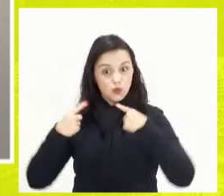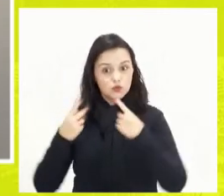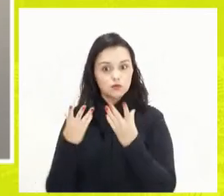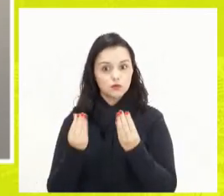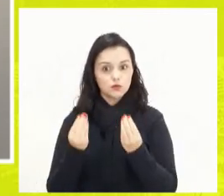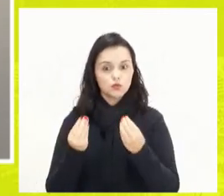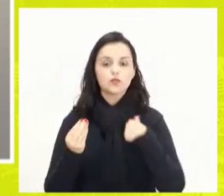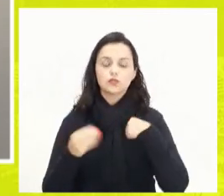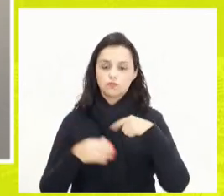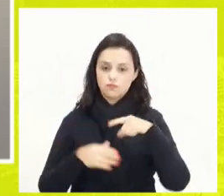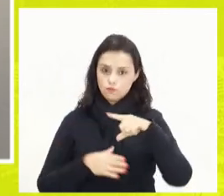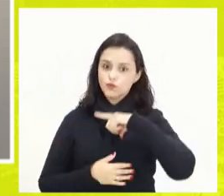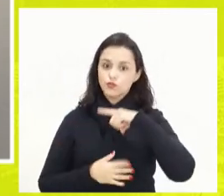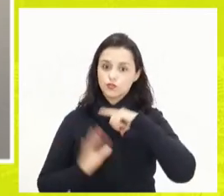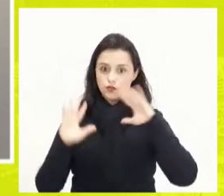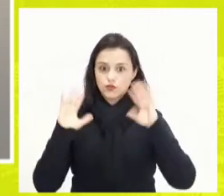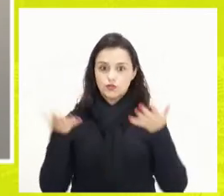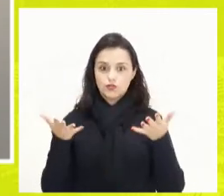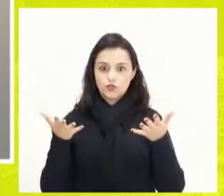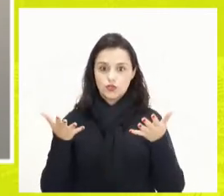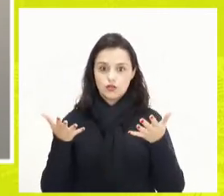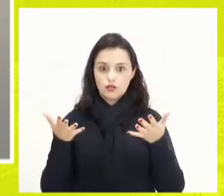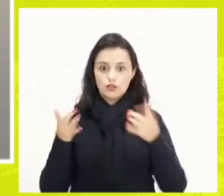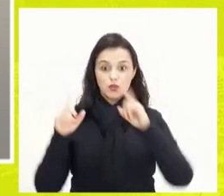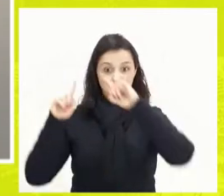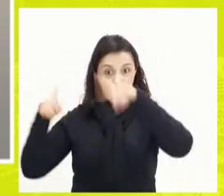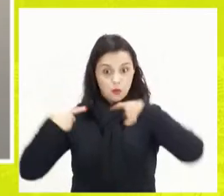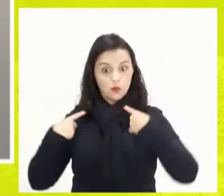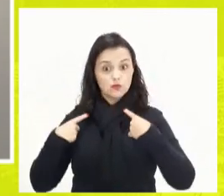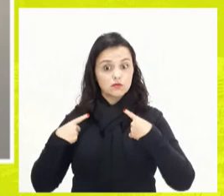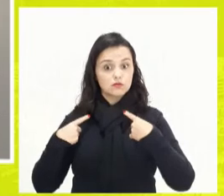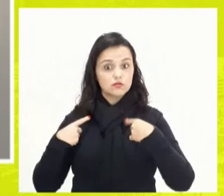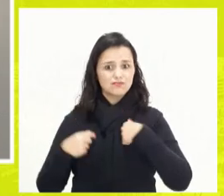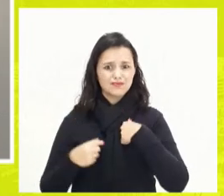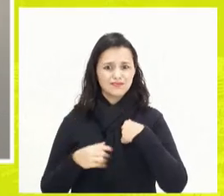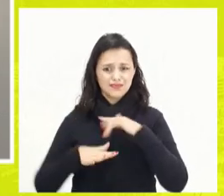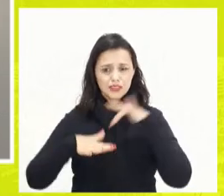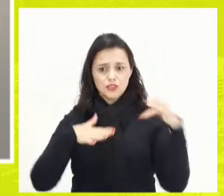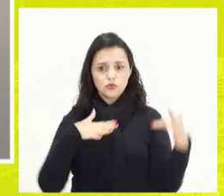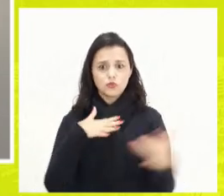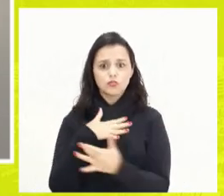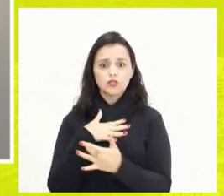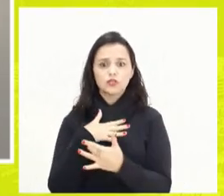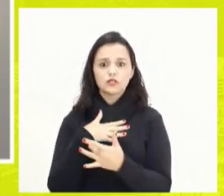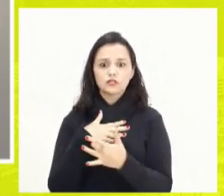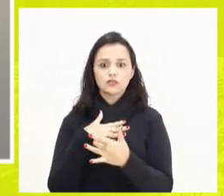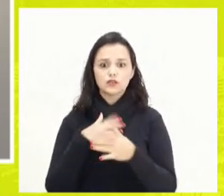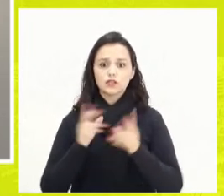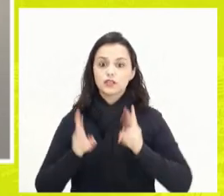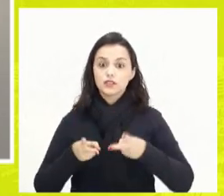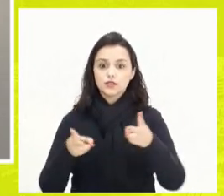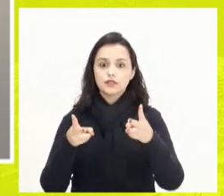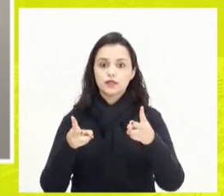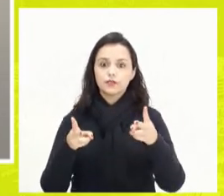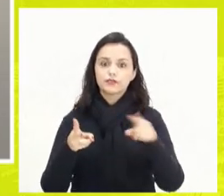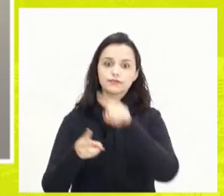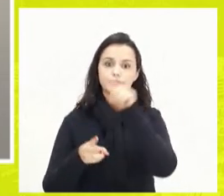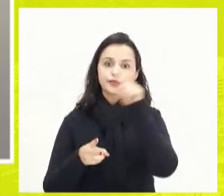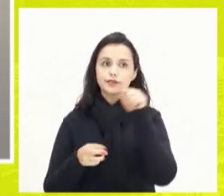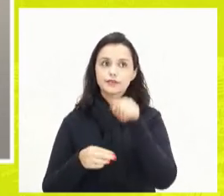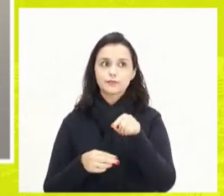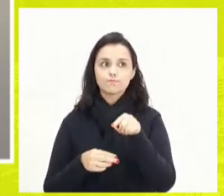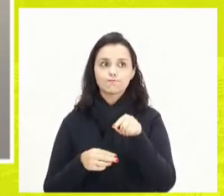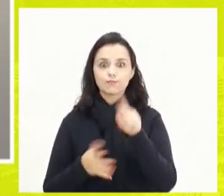come i have been attacked i have been threatened through social media and there's always the